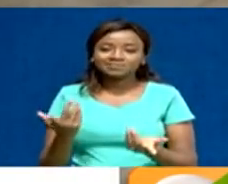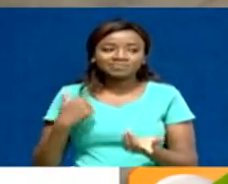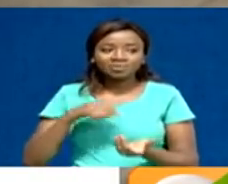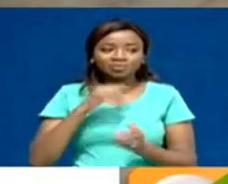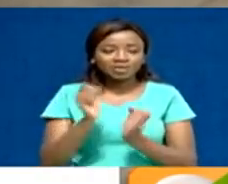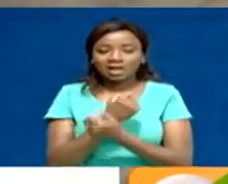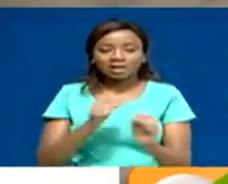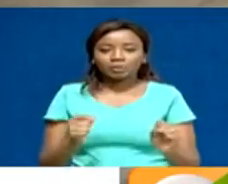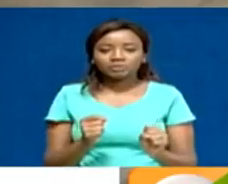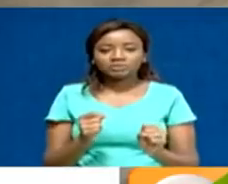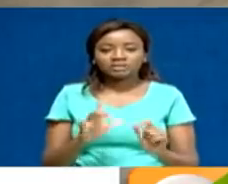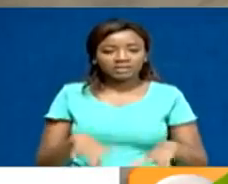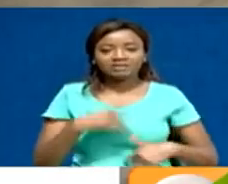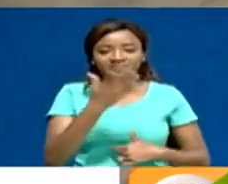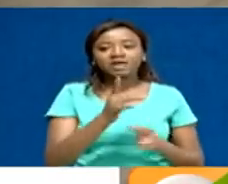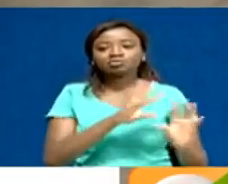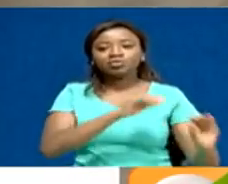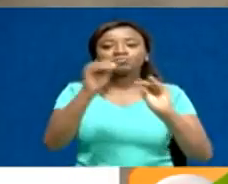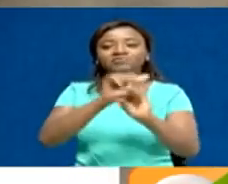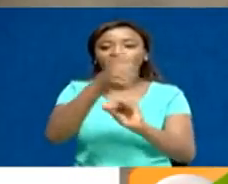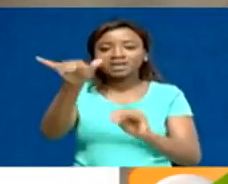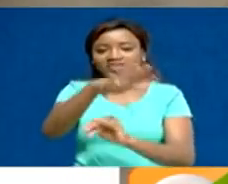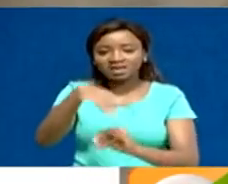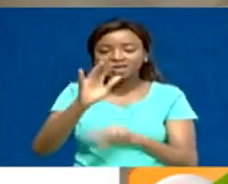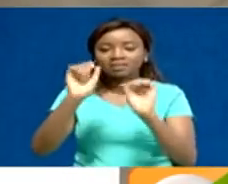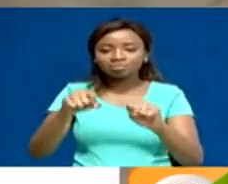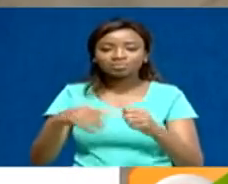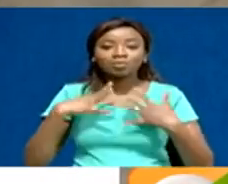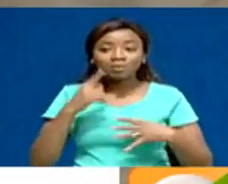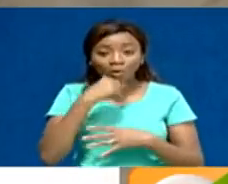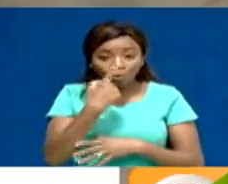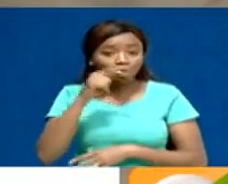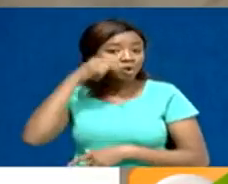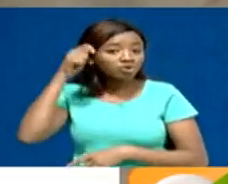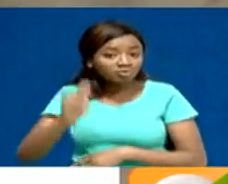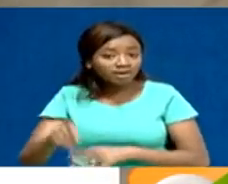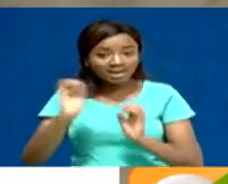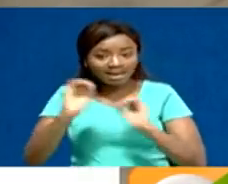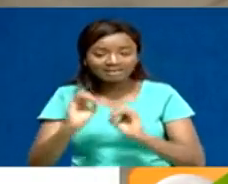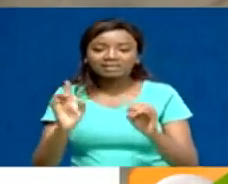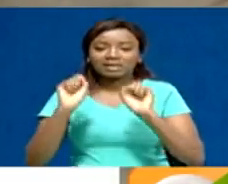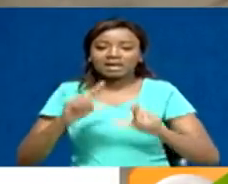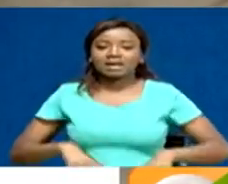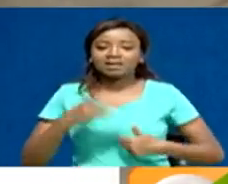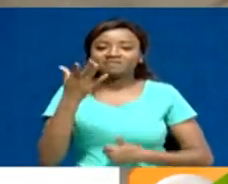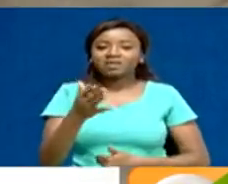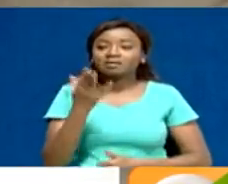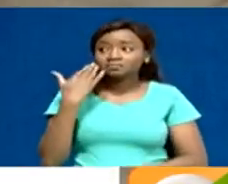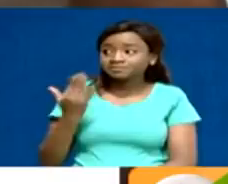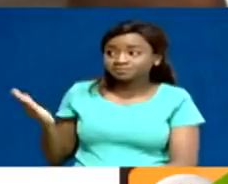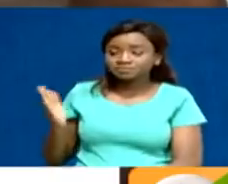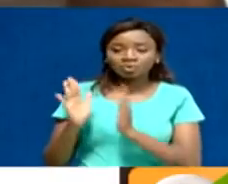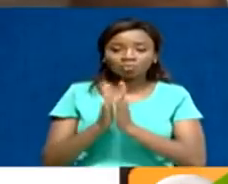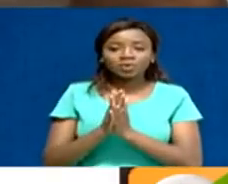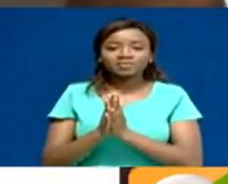Ehe. So tuende huko, then kuna accommodations of foreigners. Changamwe member of parliament Omar Mwinyi never thought he would be having